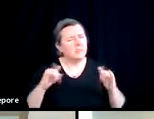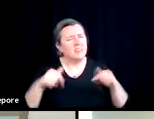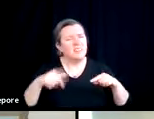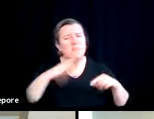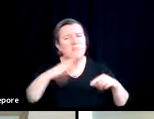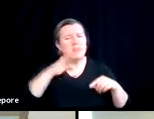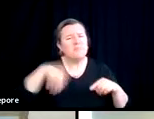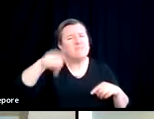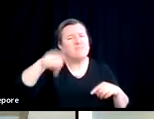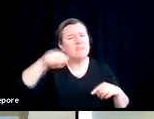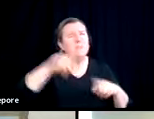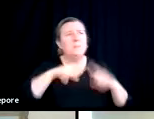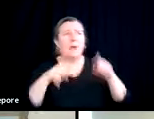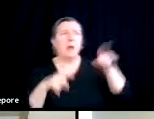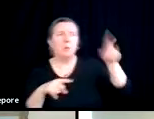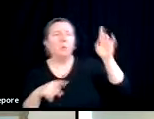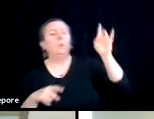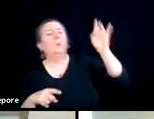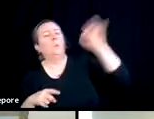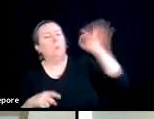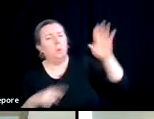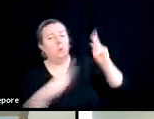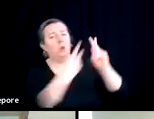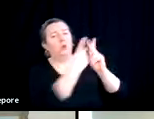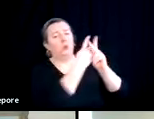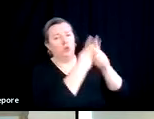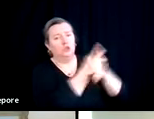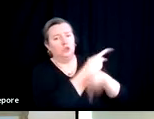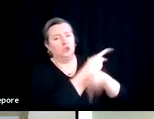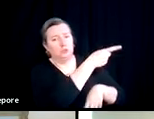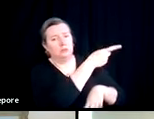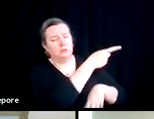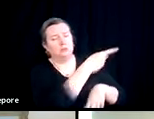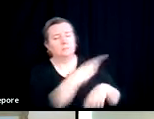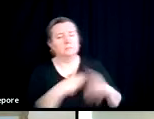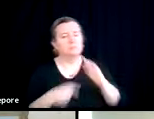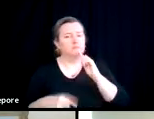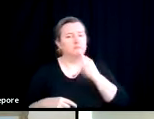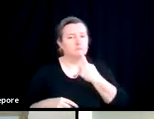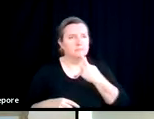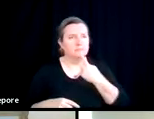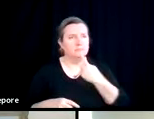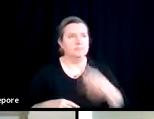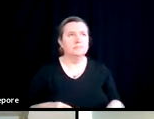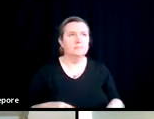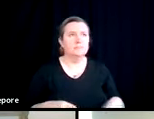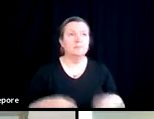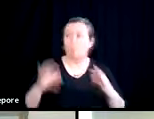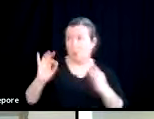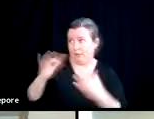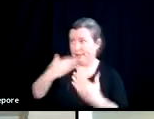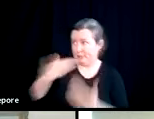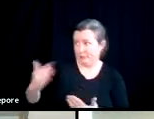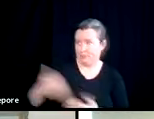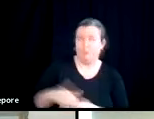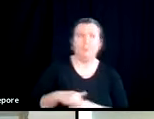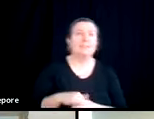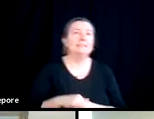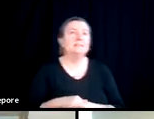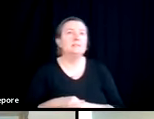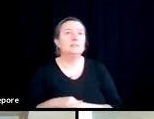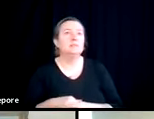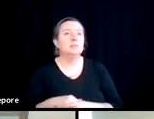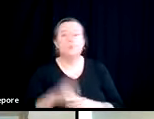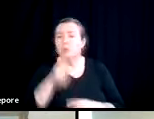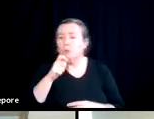hit in a really meaningful way right now. Okay, thank you for that. Michelle, what do you got? Next, we'll